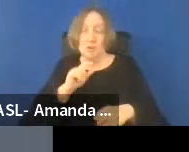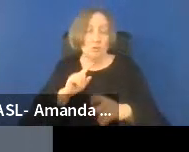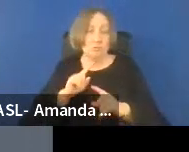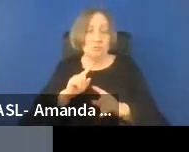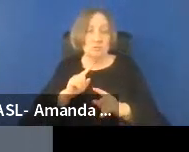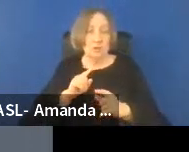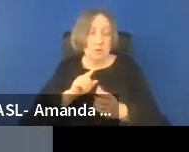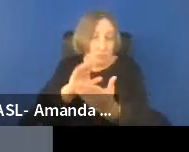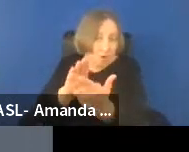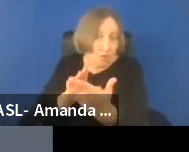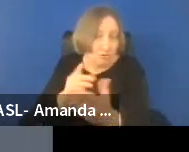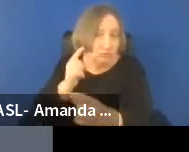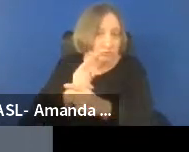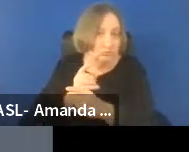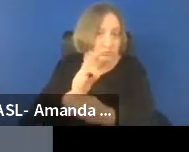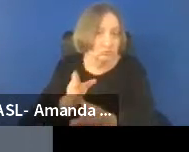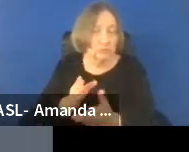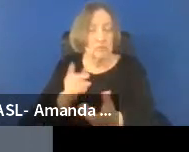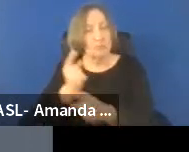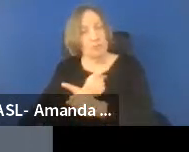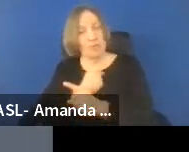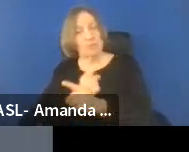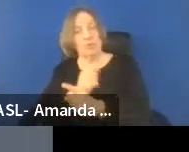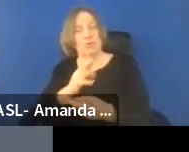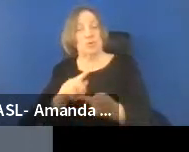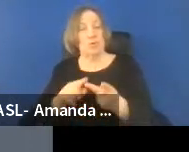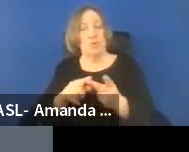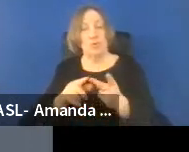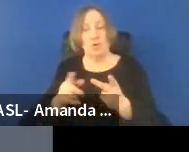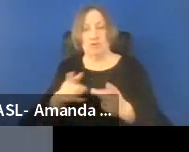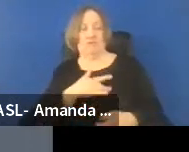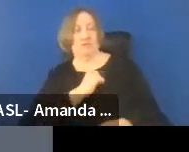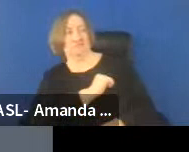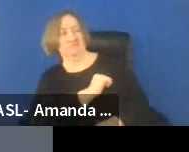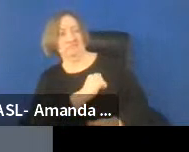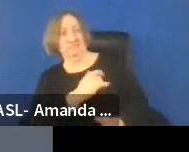way that is appropriate or approachable or